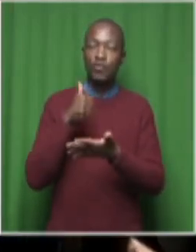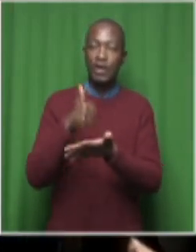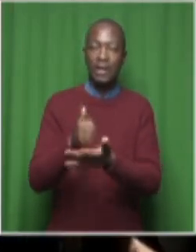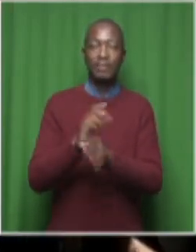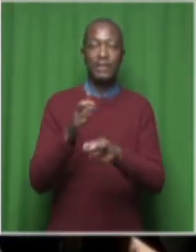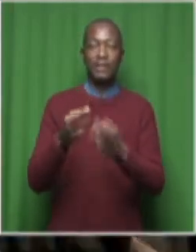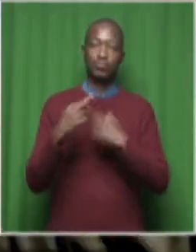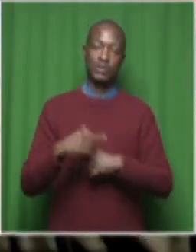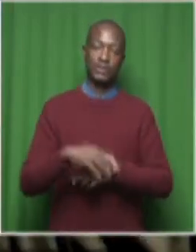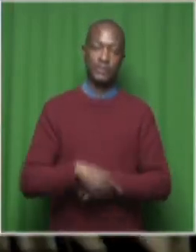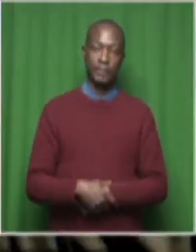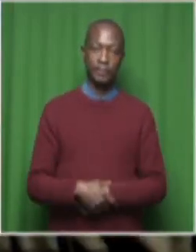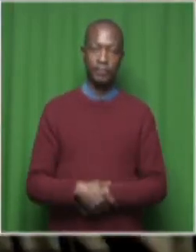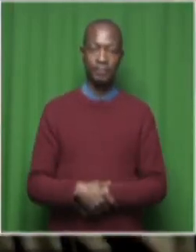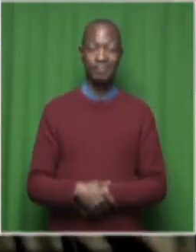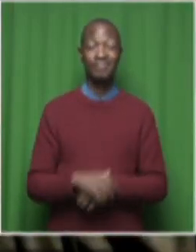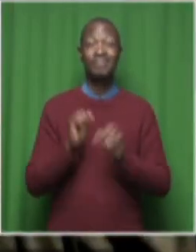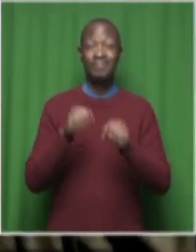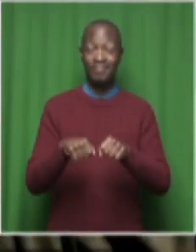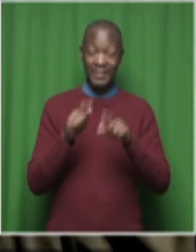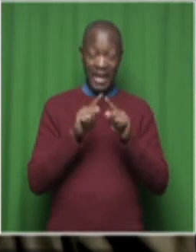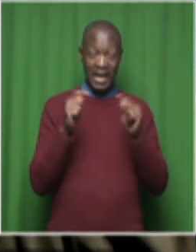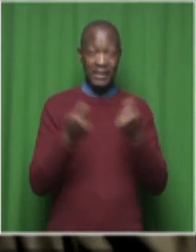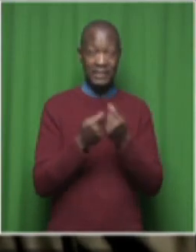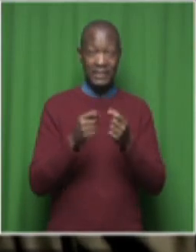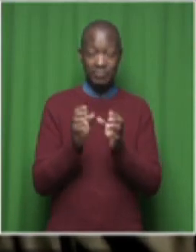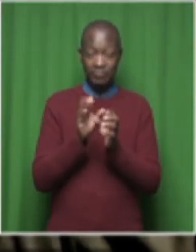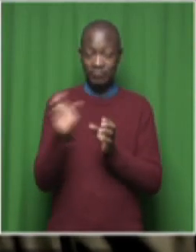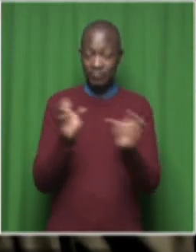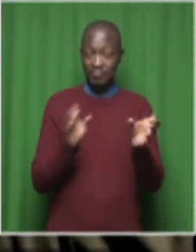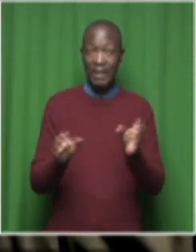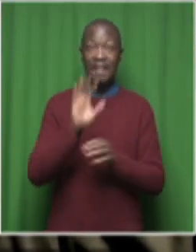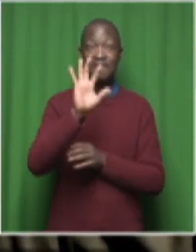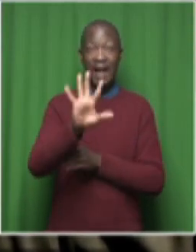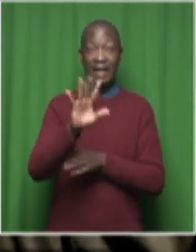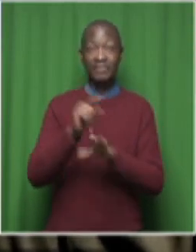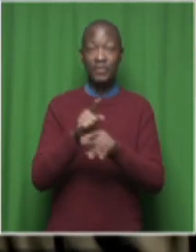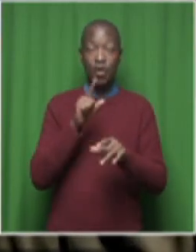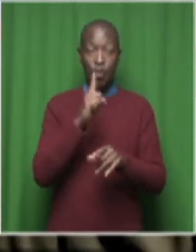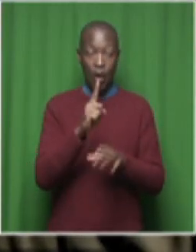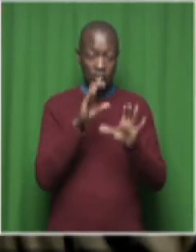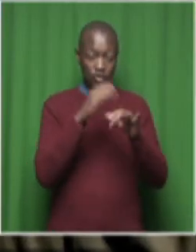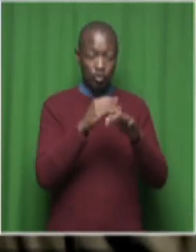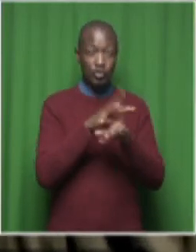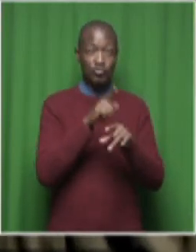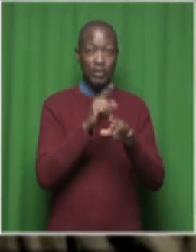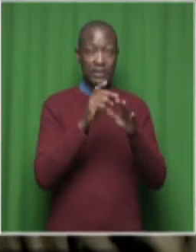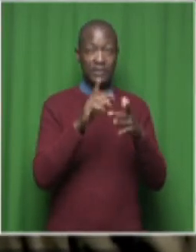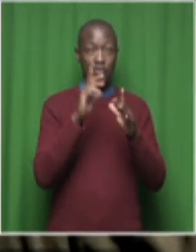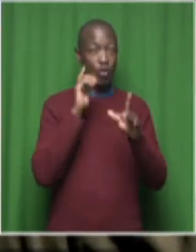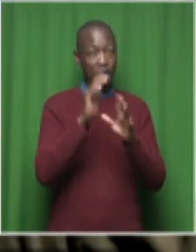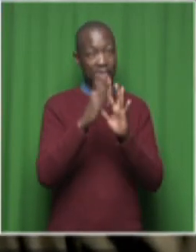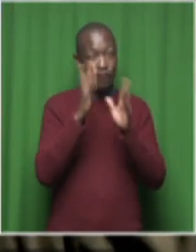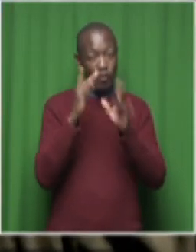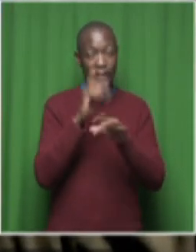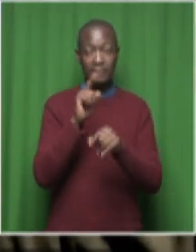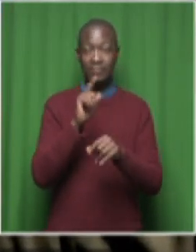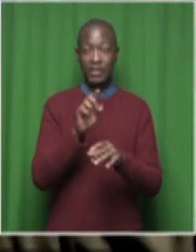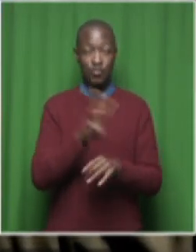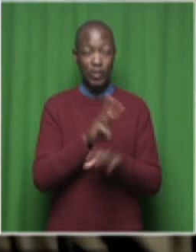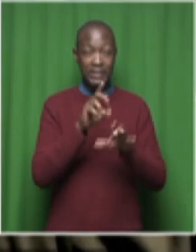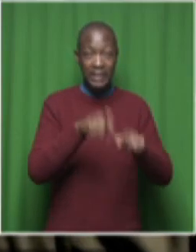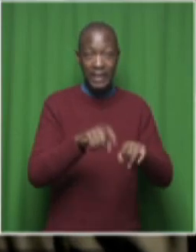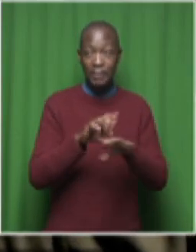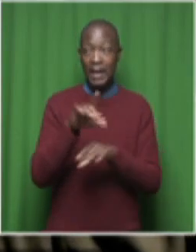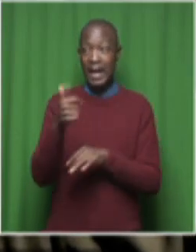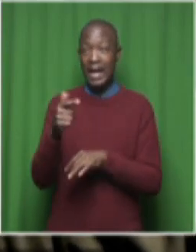received. Our team split into 5, where one team is concentrating on all the informal settlements in the Western Cape. Other teams are concentrated